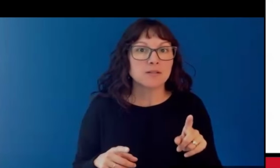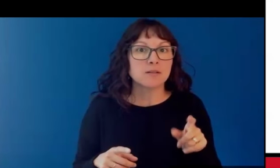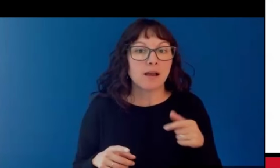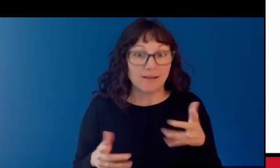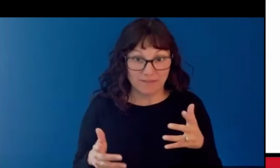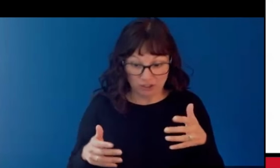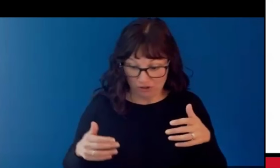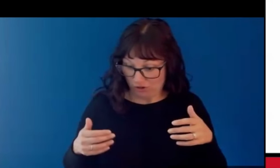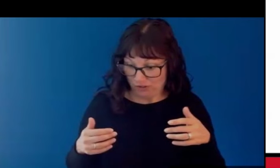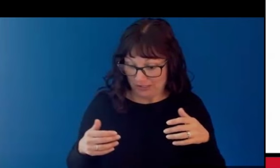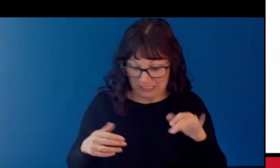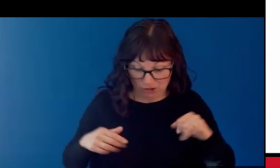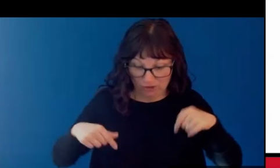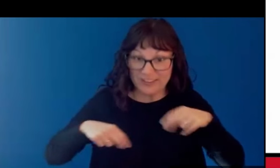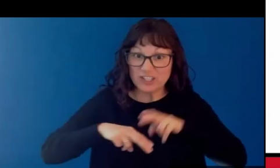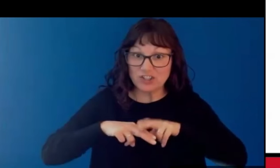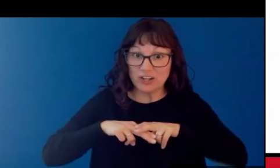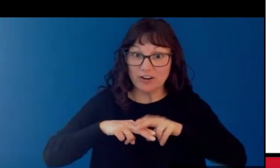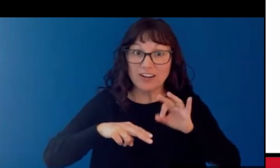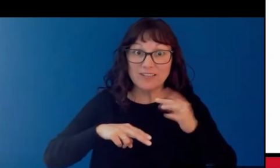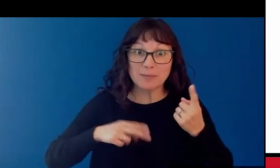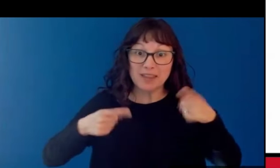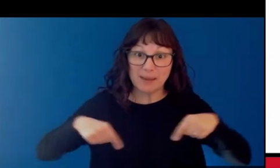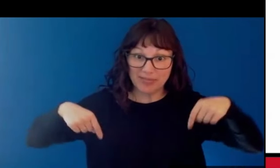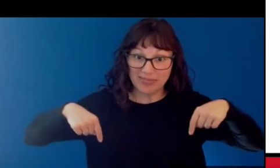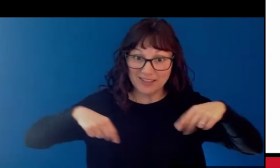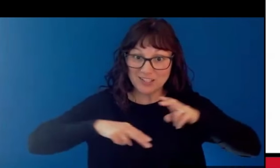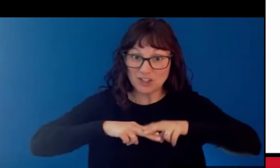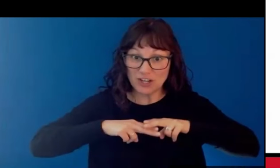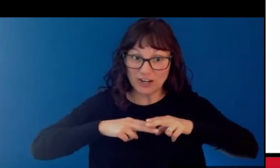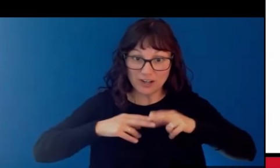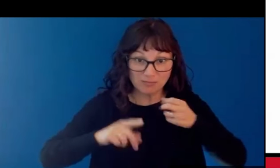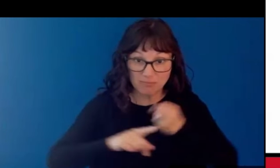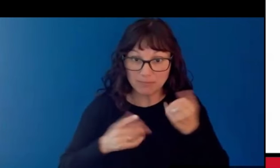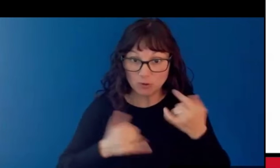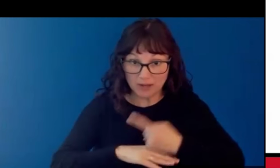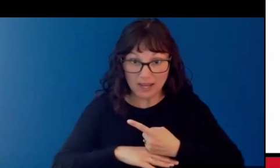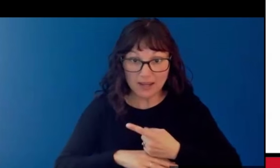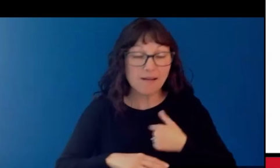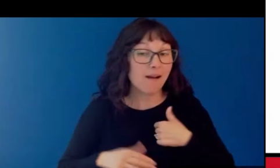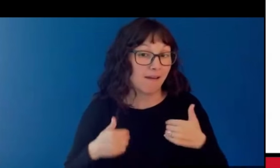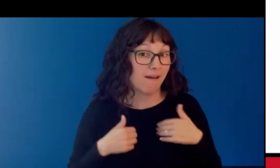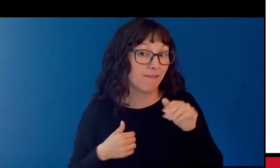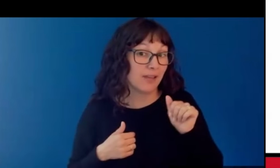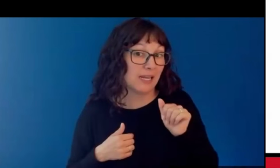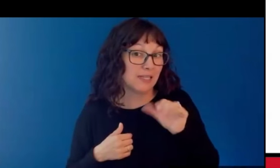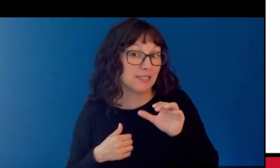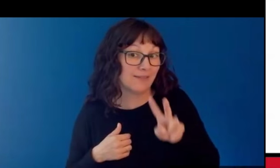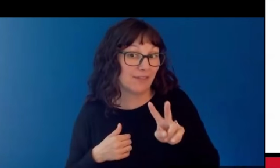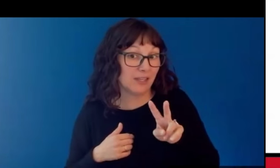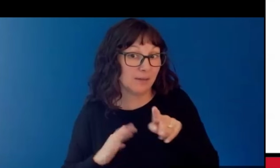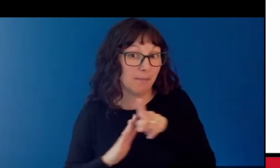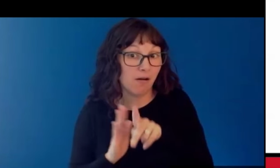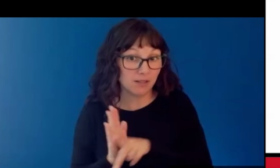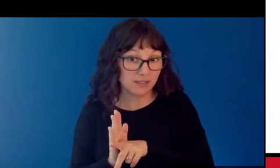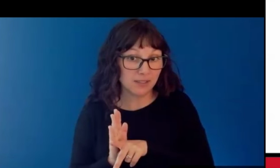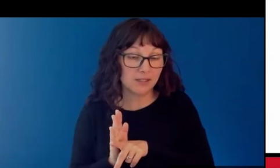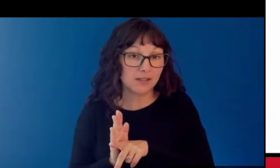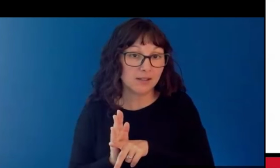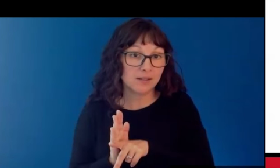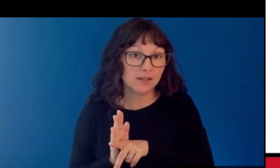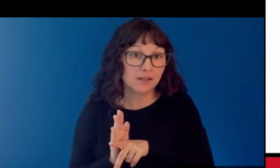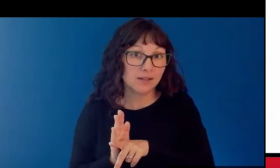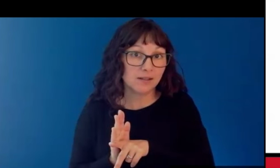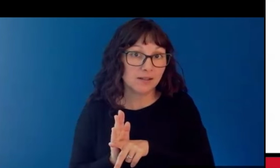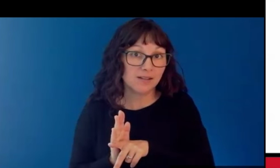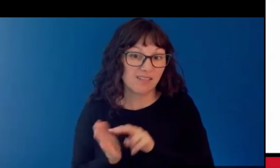insured, something happens to this chair today, and I have an actual cash value policy,